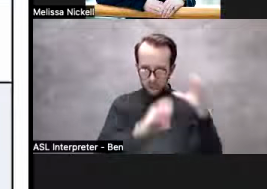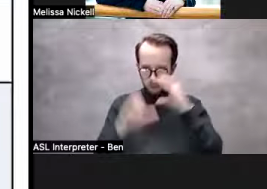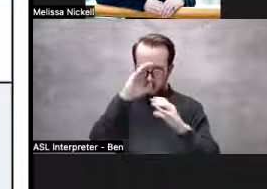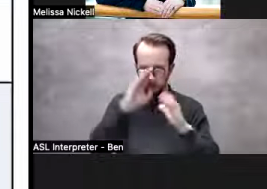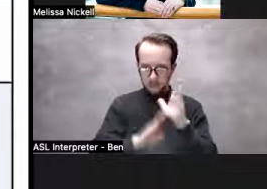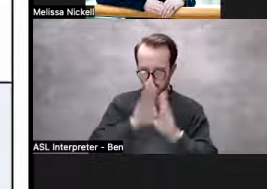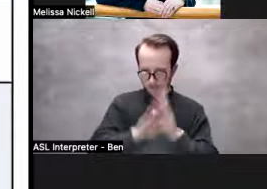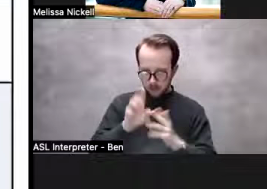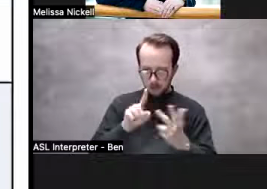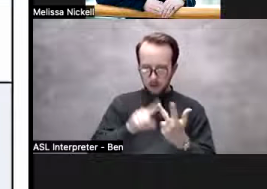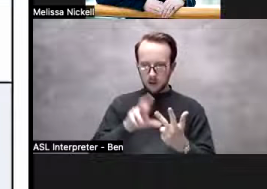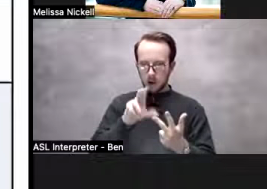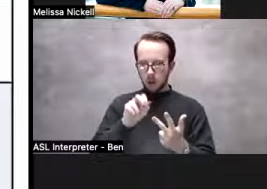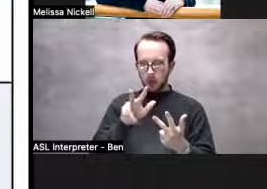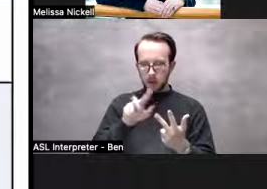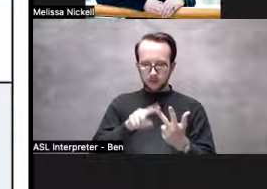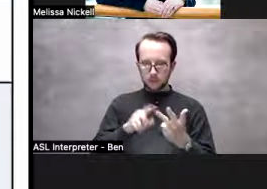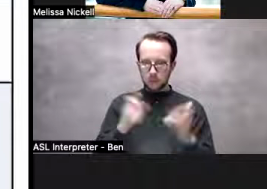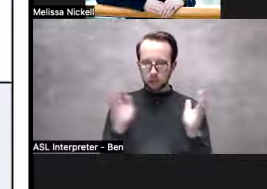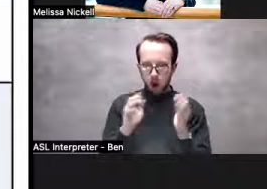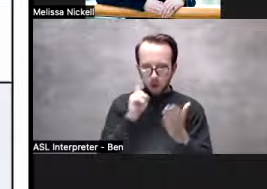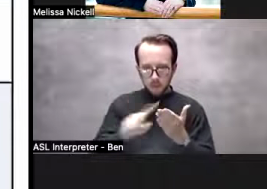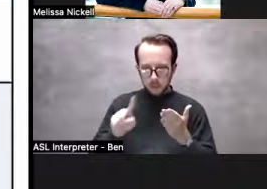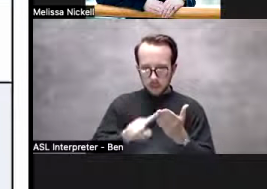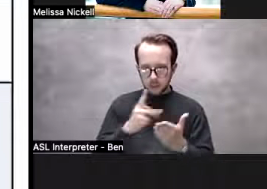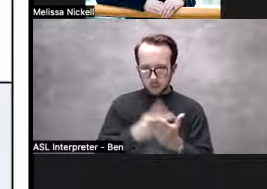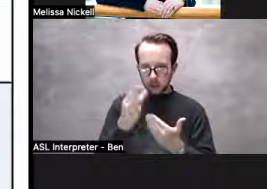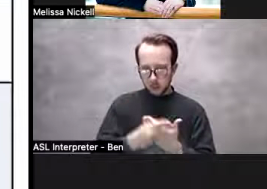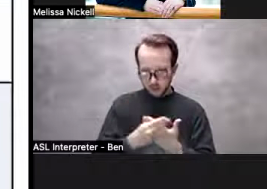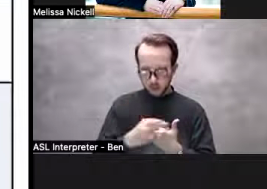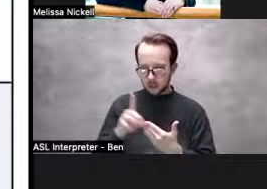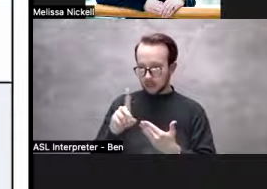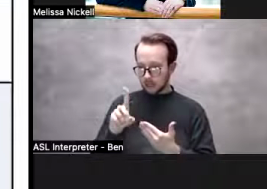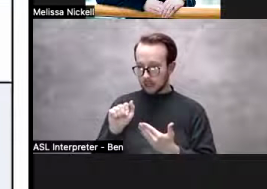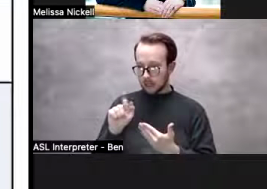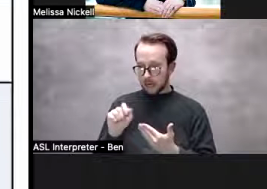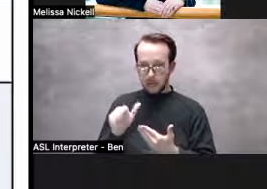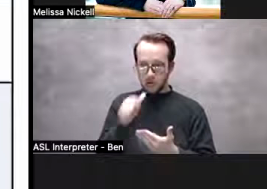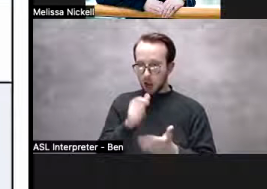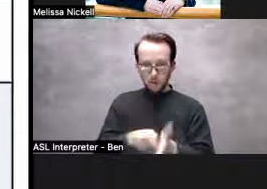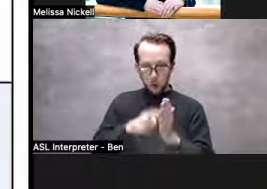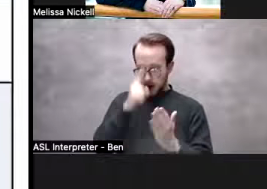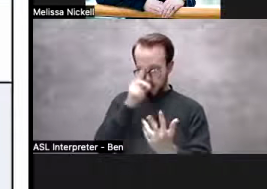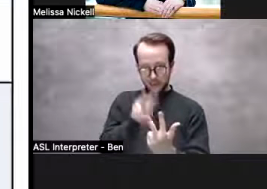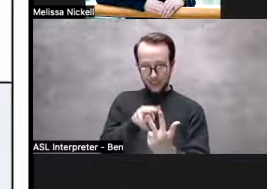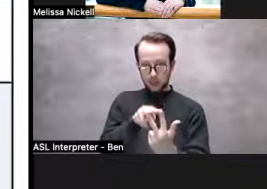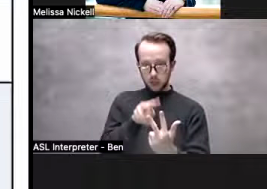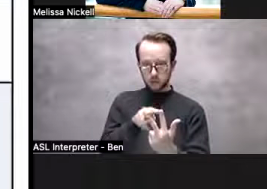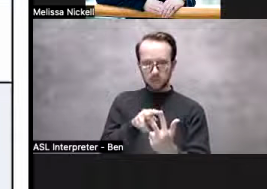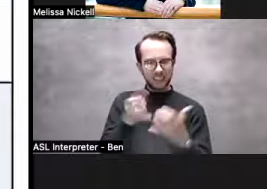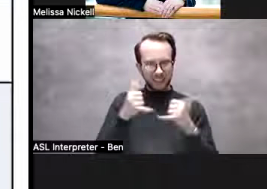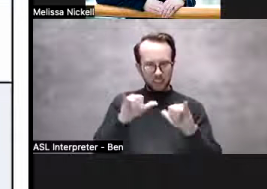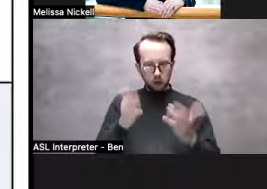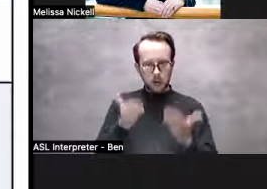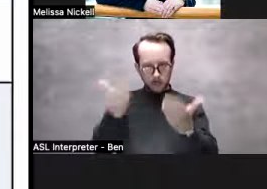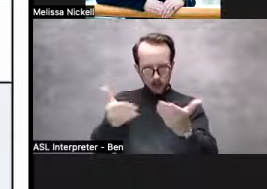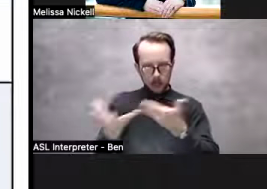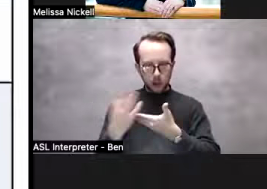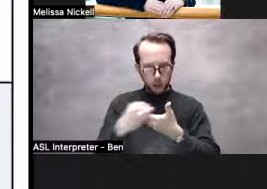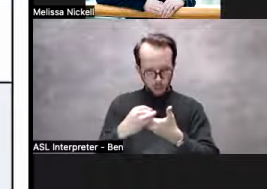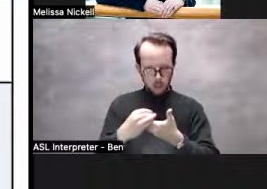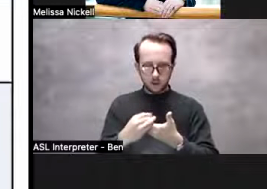developmental, and the R03s are small research projects. And even though data is not required for the R21s and R03s, I highly recommend it. A